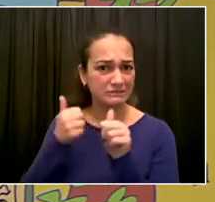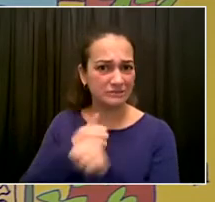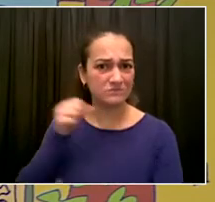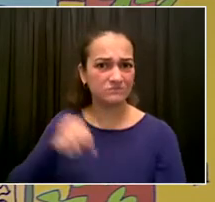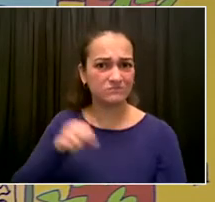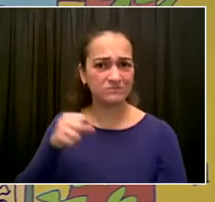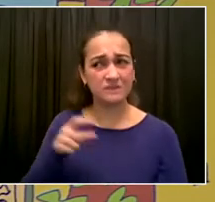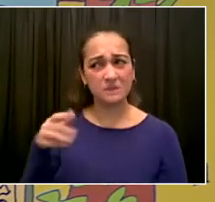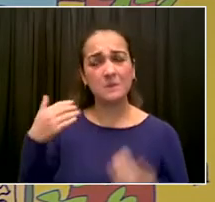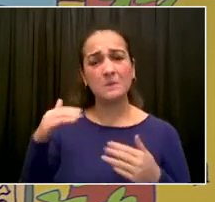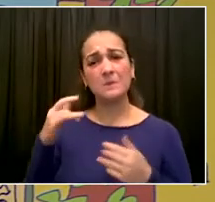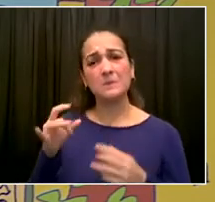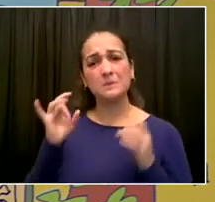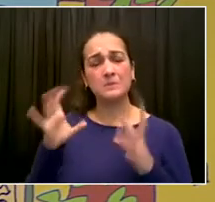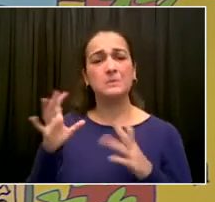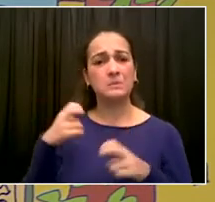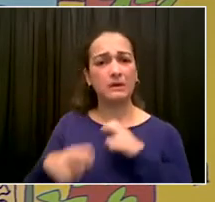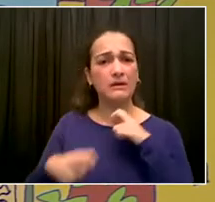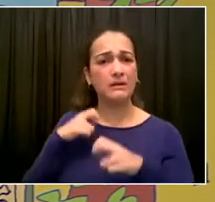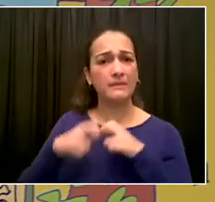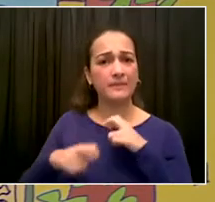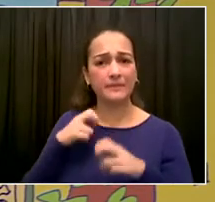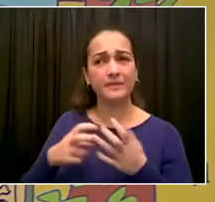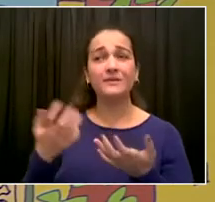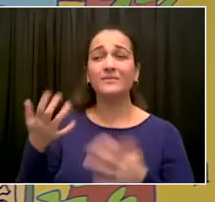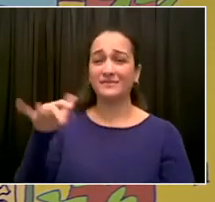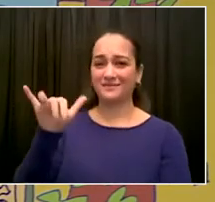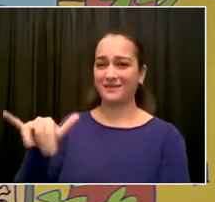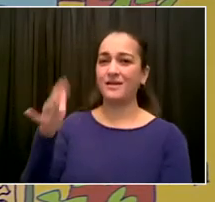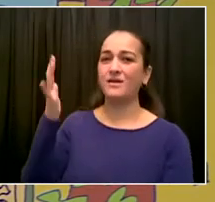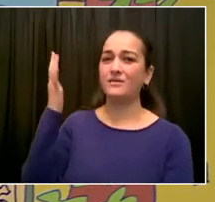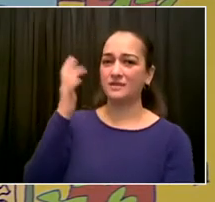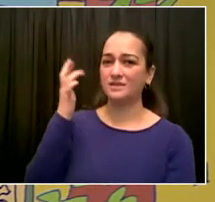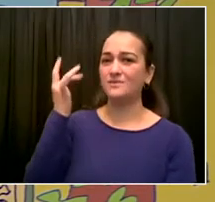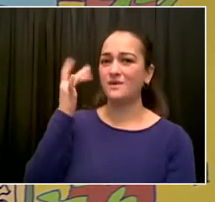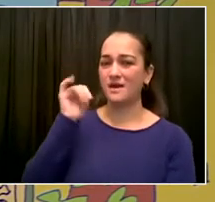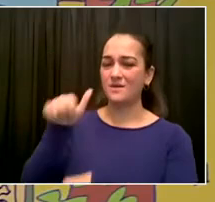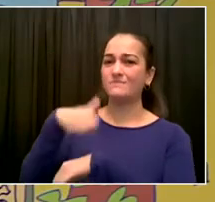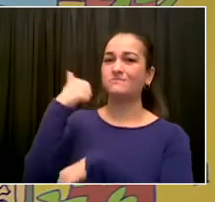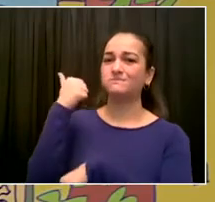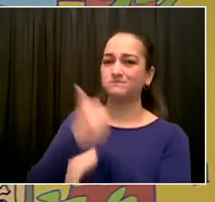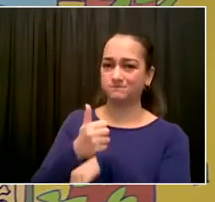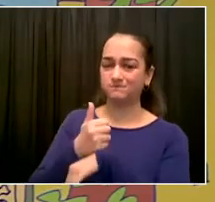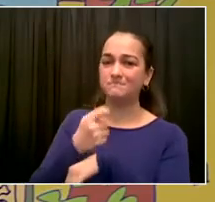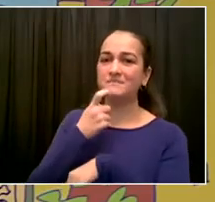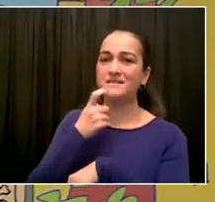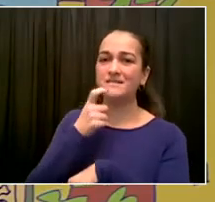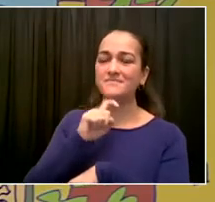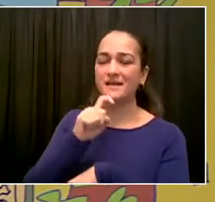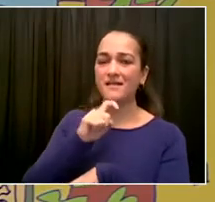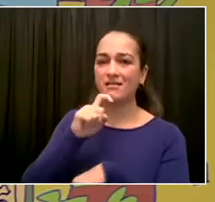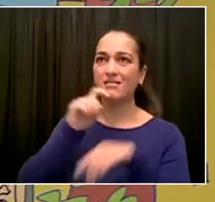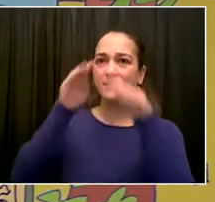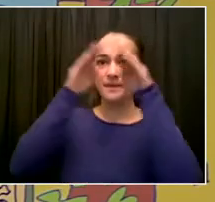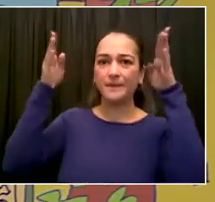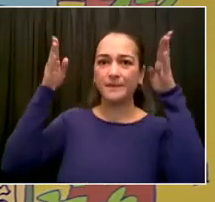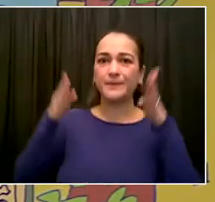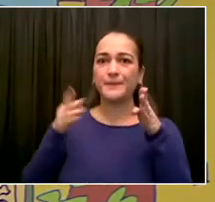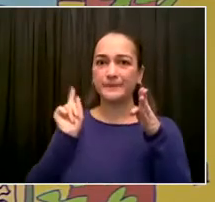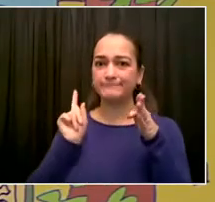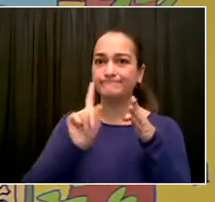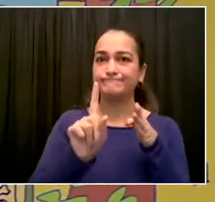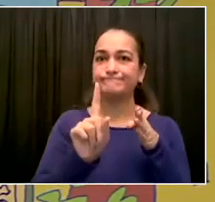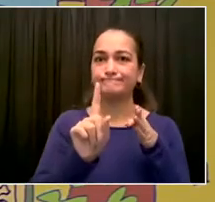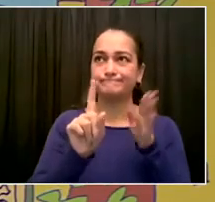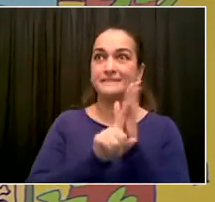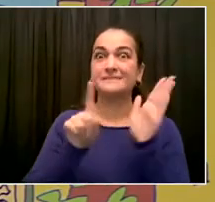place. I want to turn to Chief Harrison and the Chancellor and see if they want to add anything.